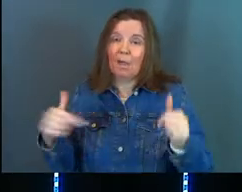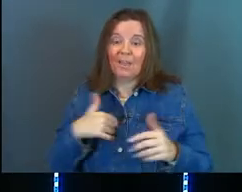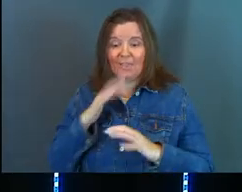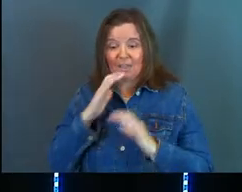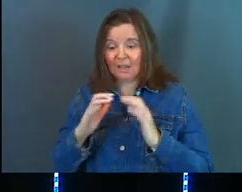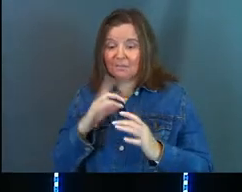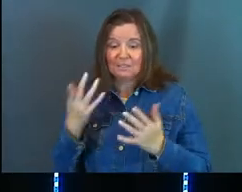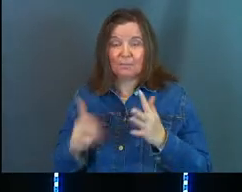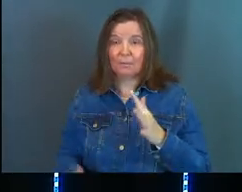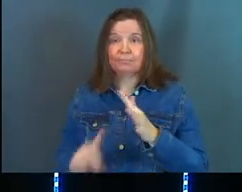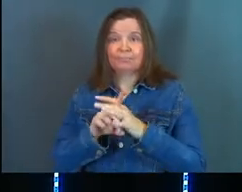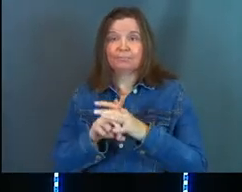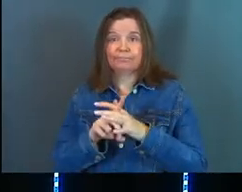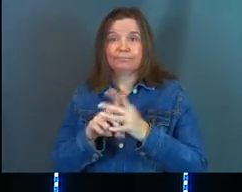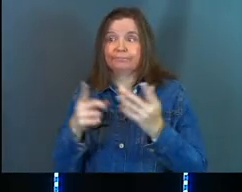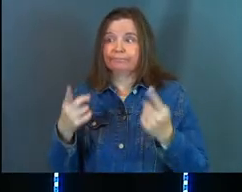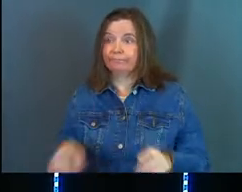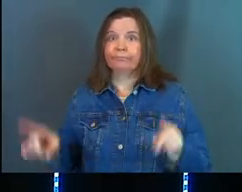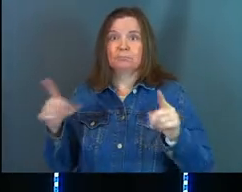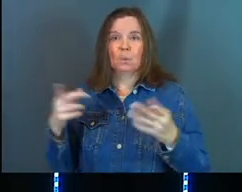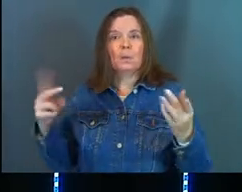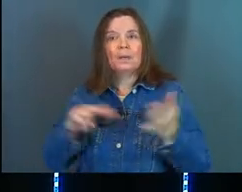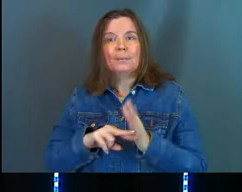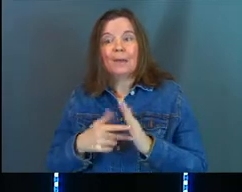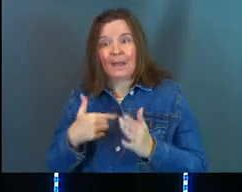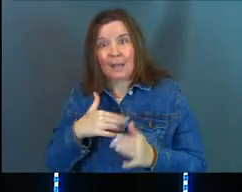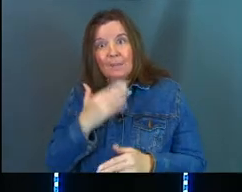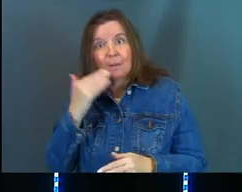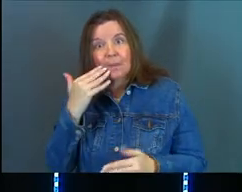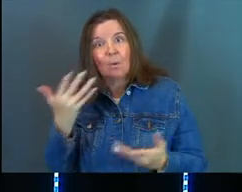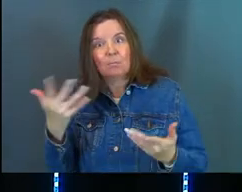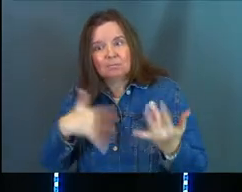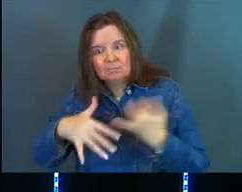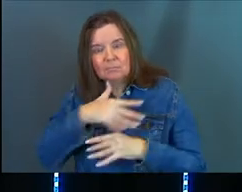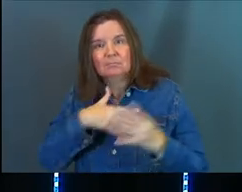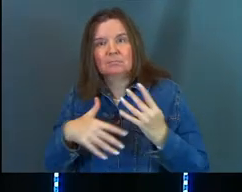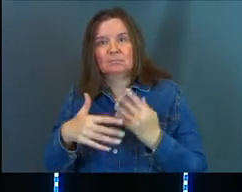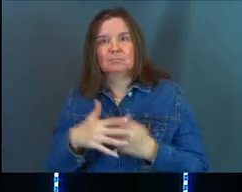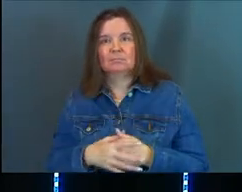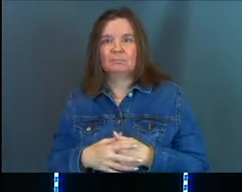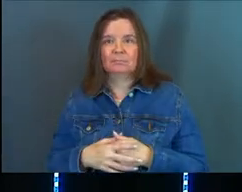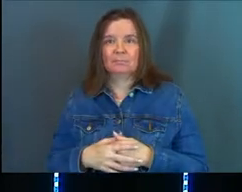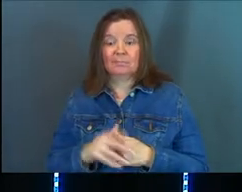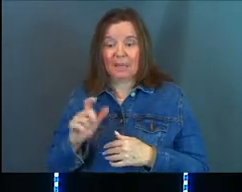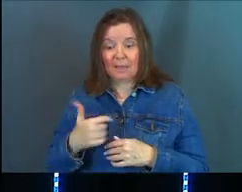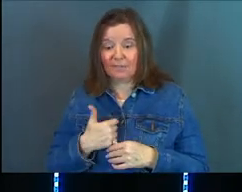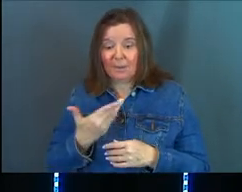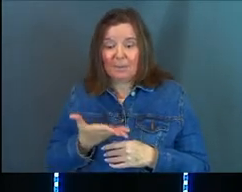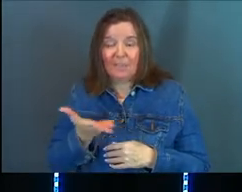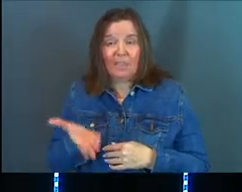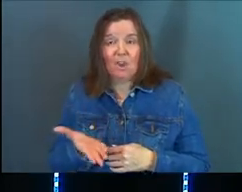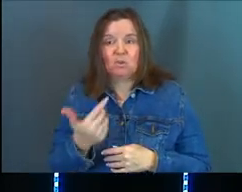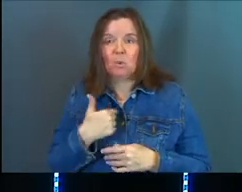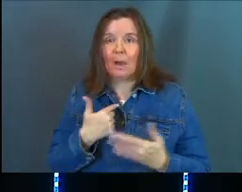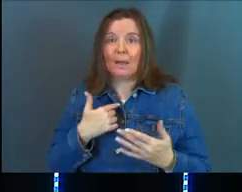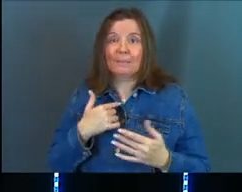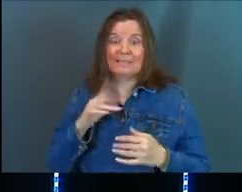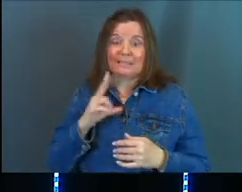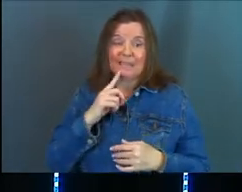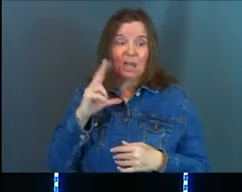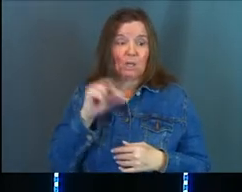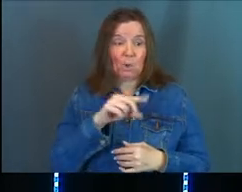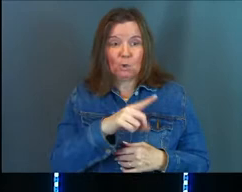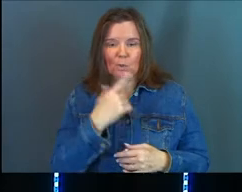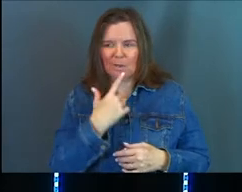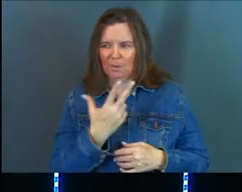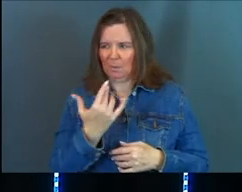that conversation just might happen organically, which means I better be present. I better just be there. So I might be saying no